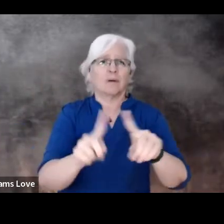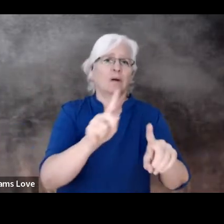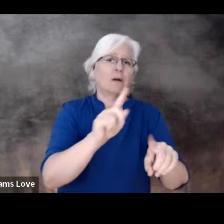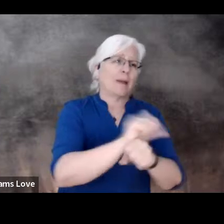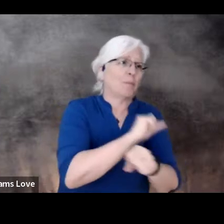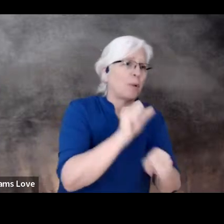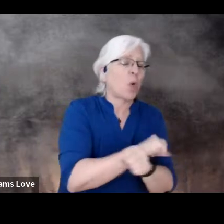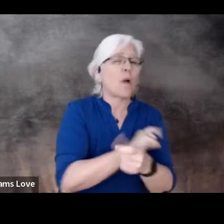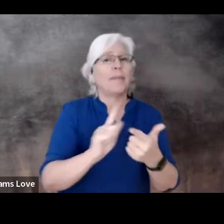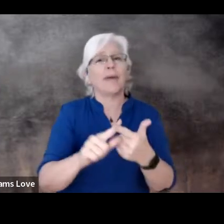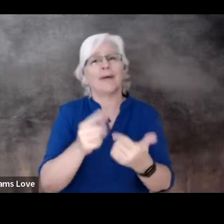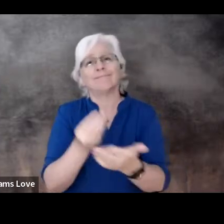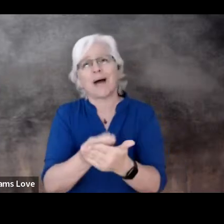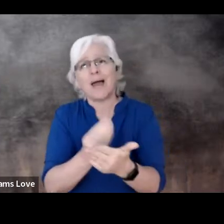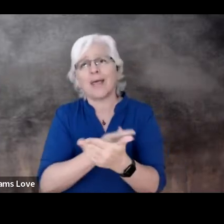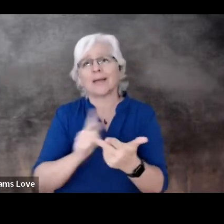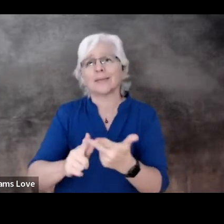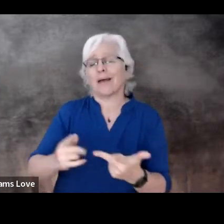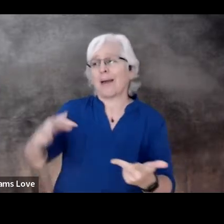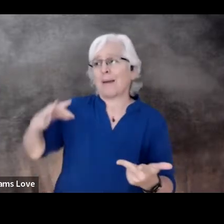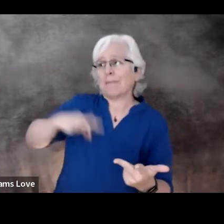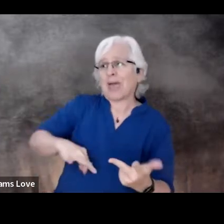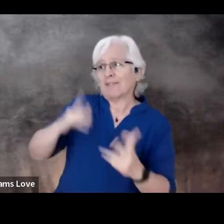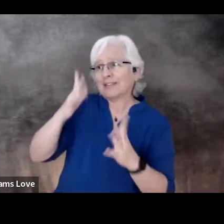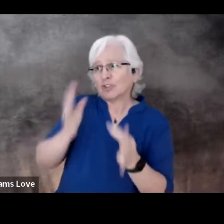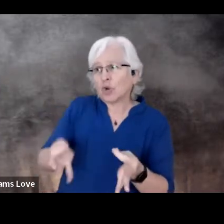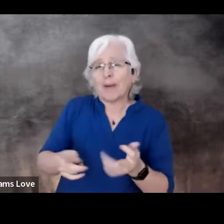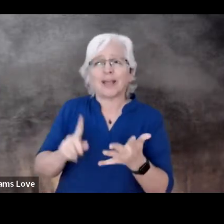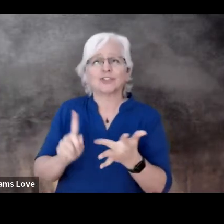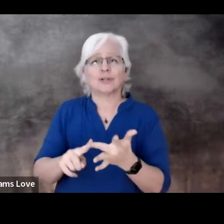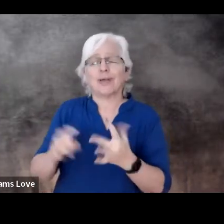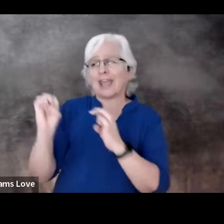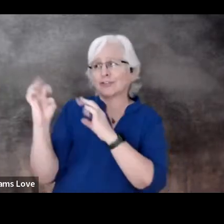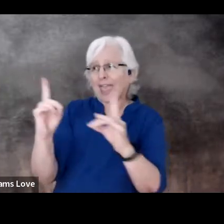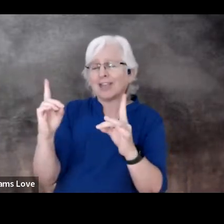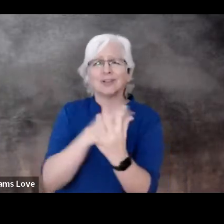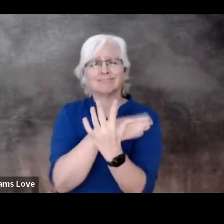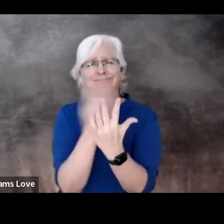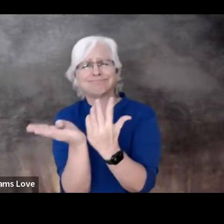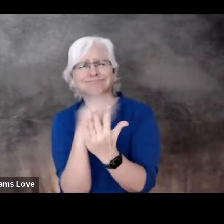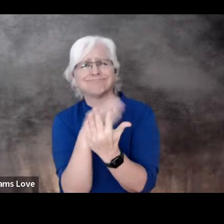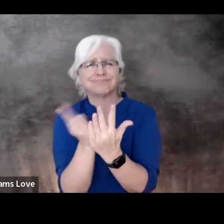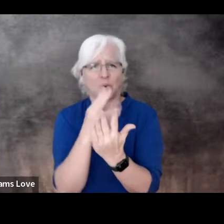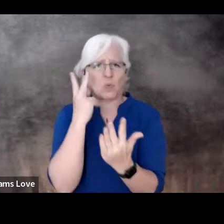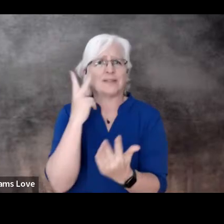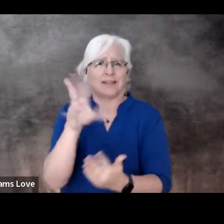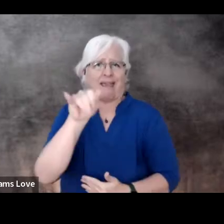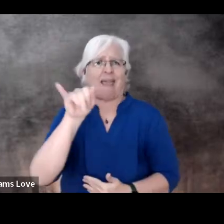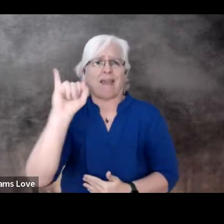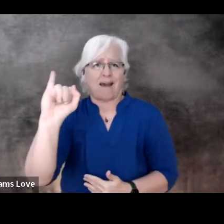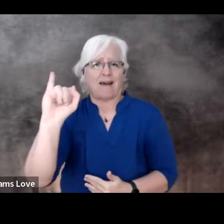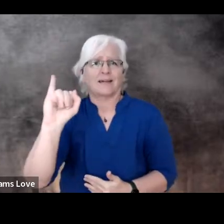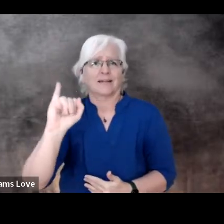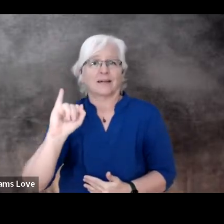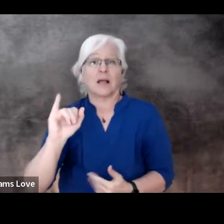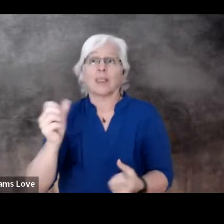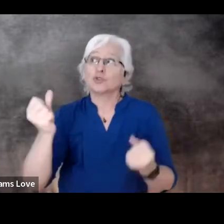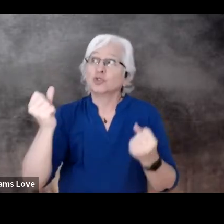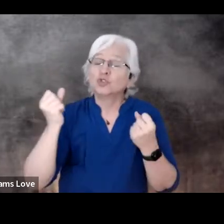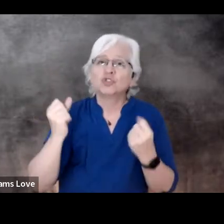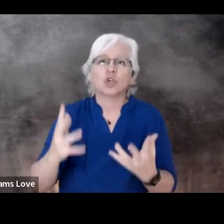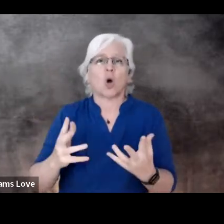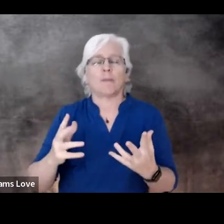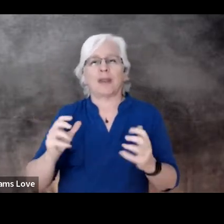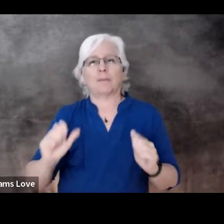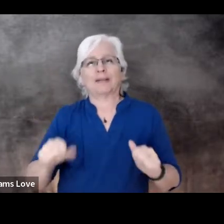financing, benefits determinations, education, and more. And there are so many promising potential uses for